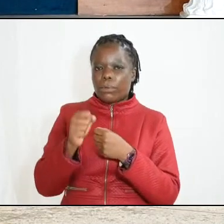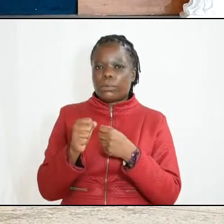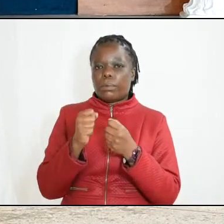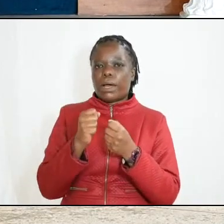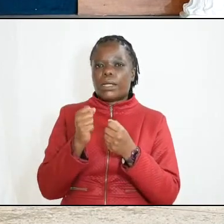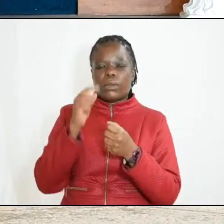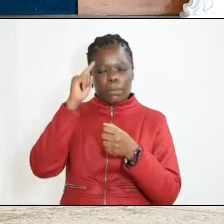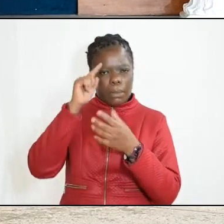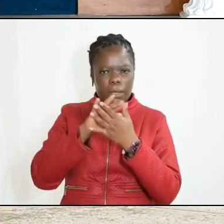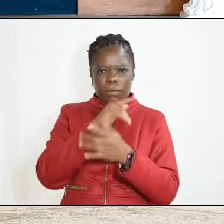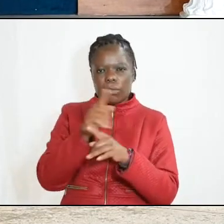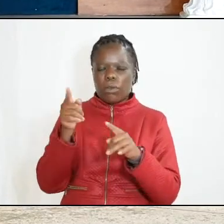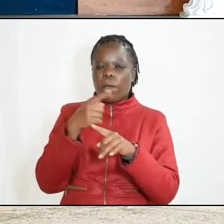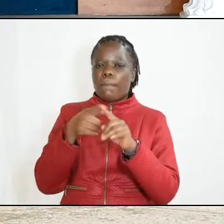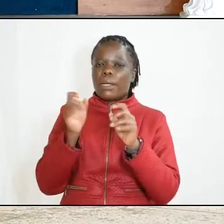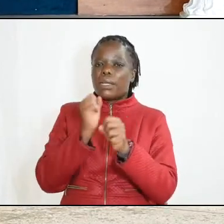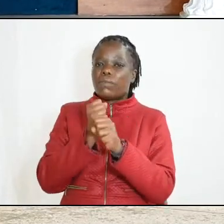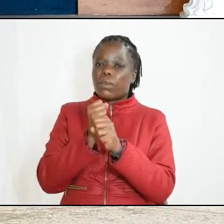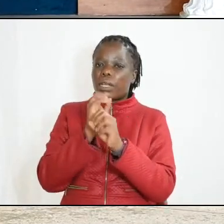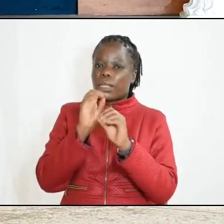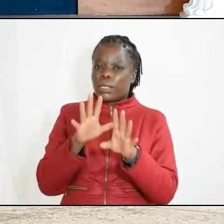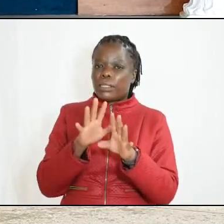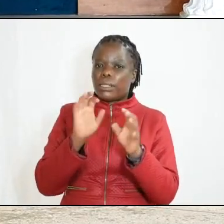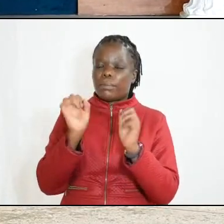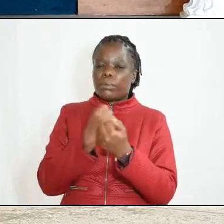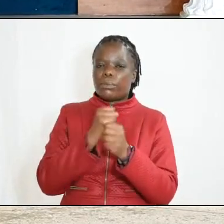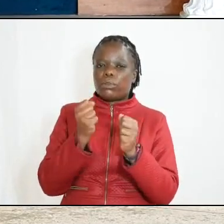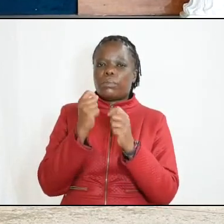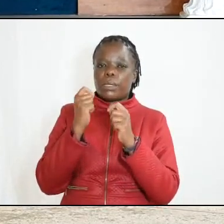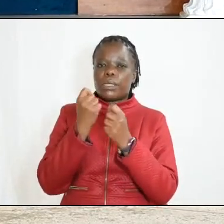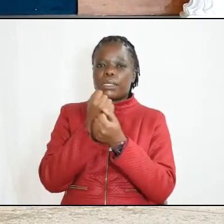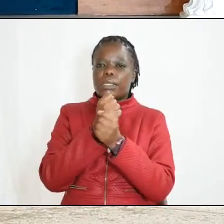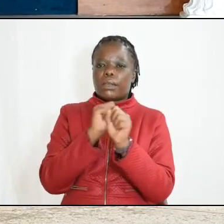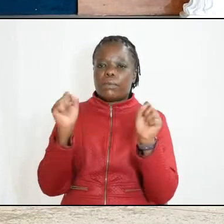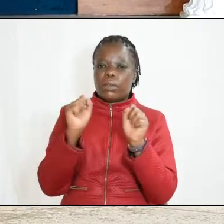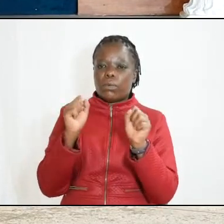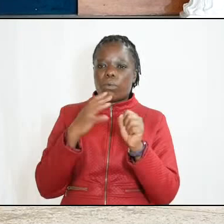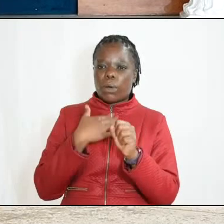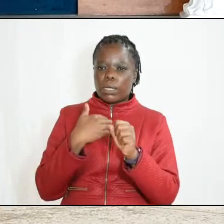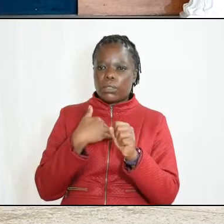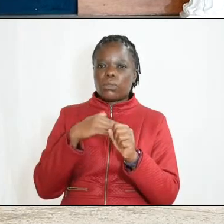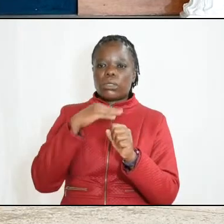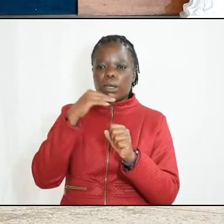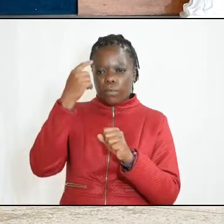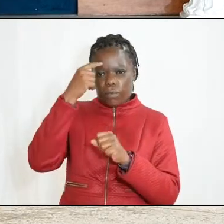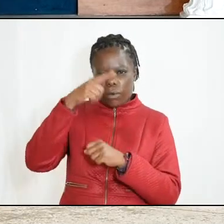the cross, but if he had done so, we could have not been saved. He was willing to die for us.